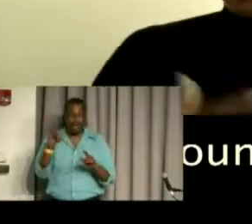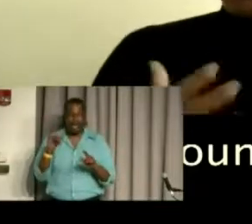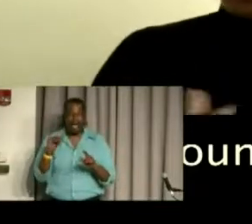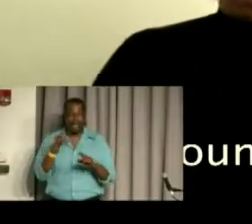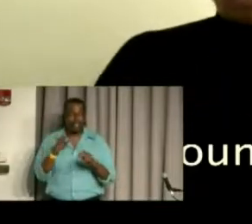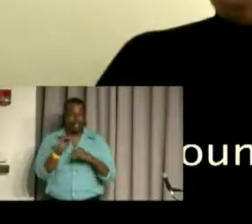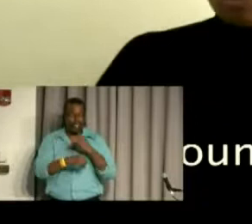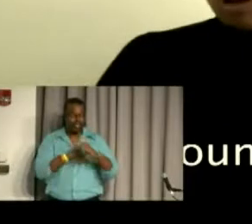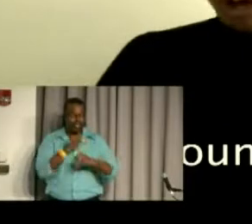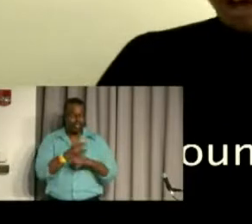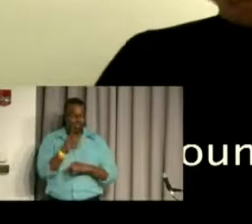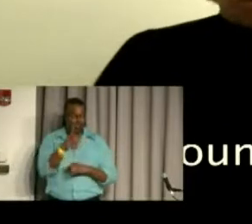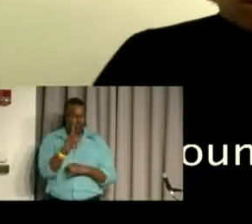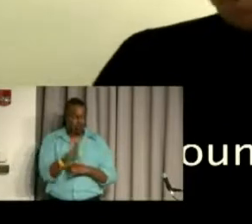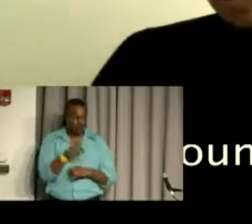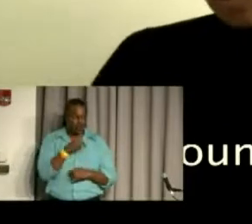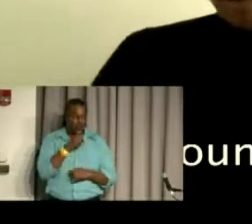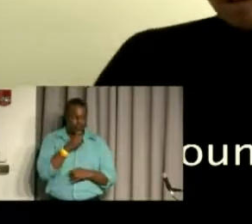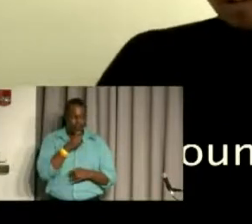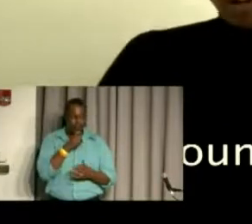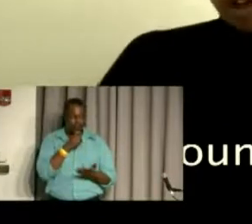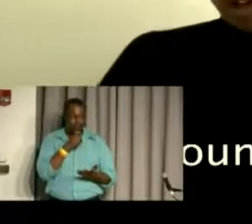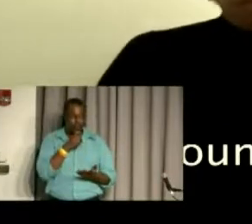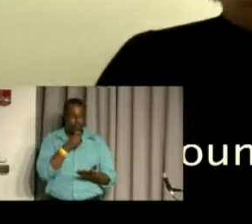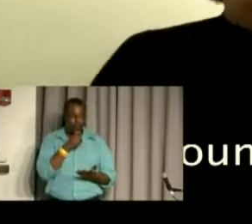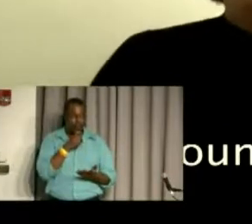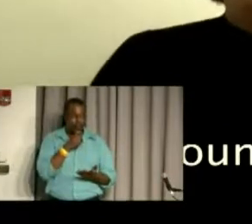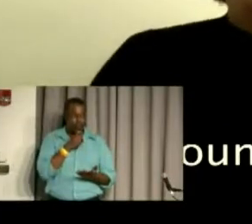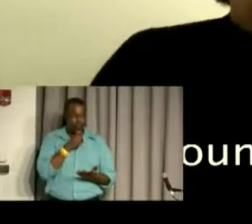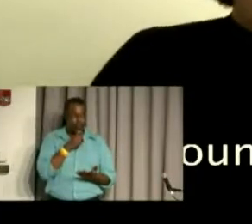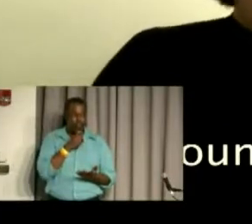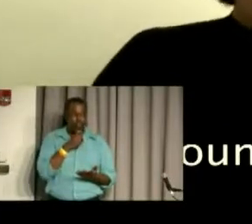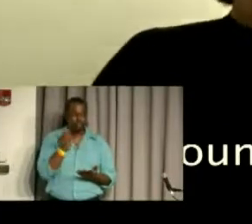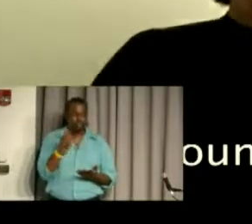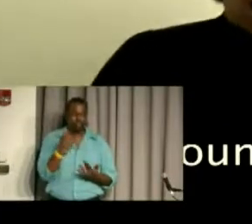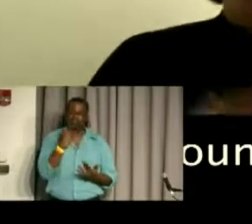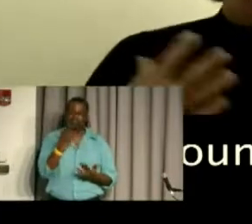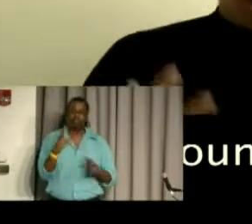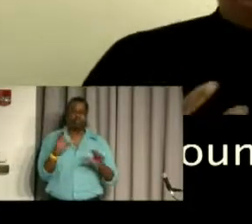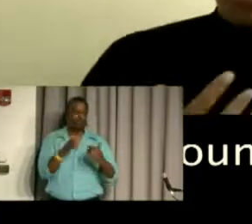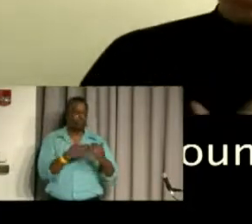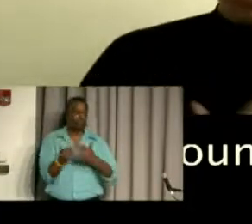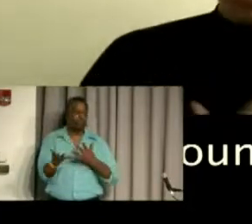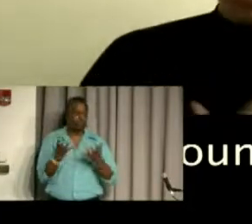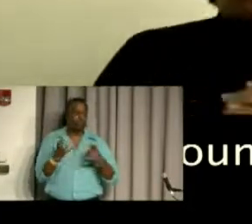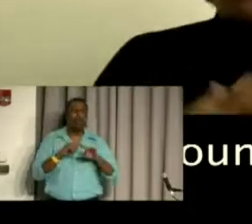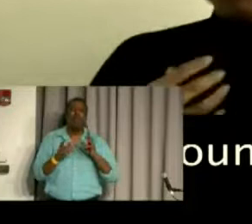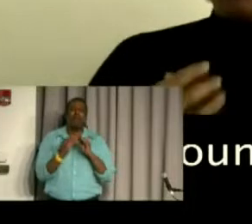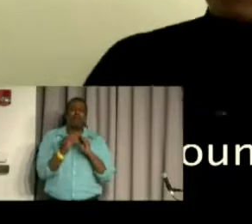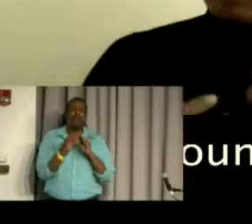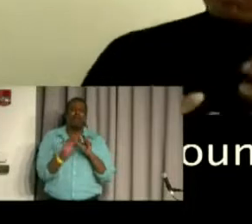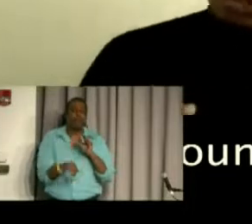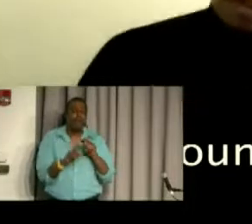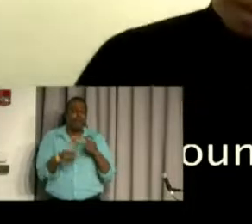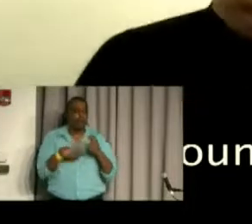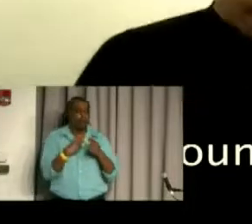that inherit their quasi-sovereign impunity. But more than this, when we